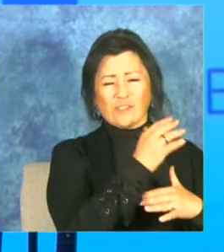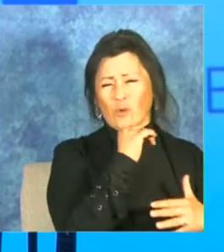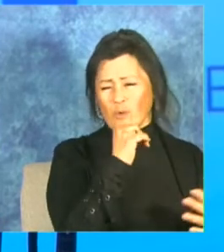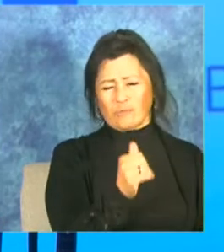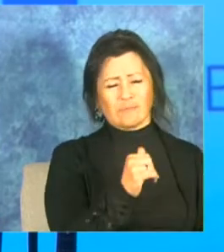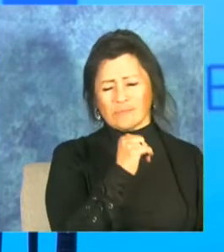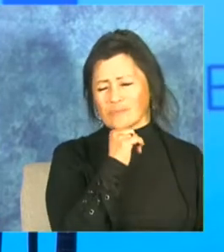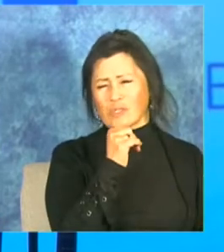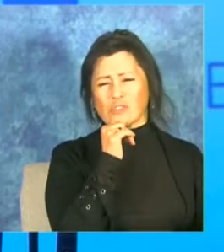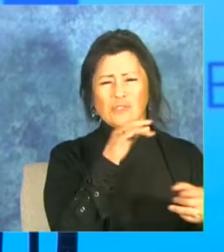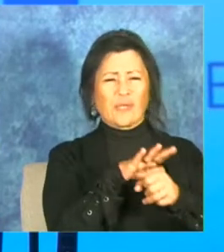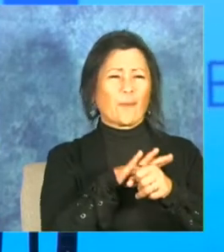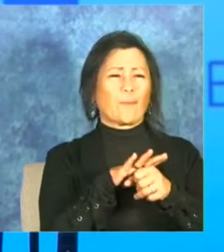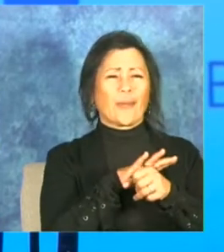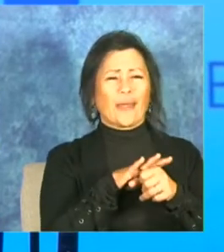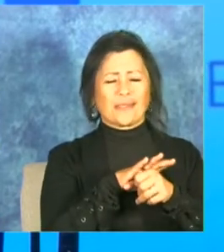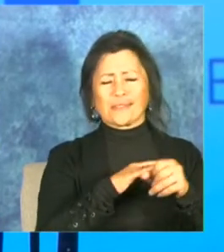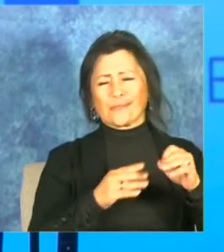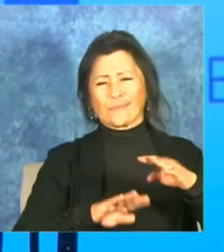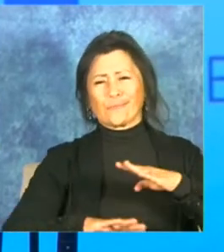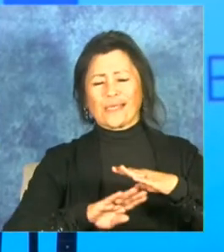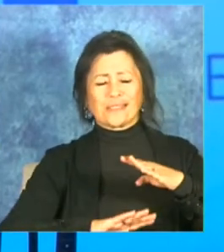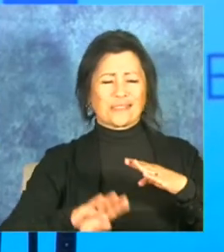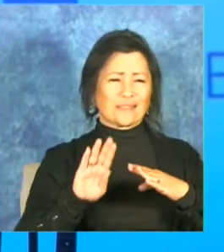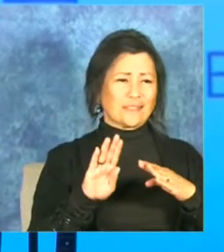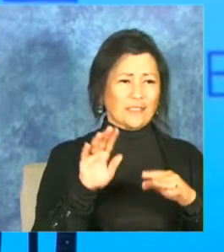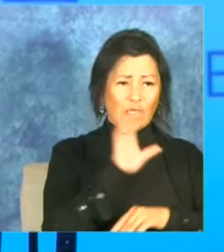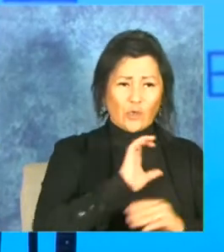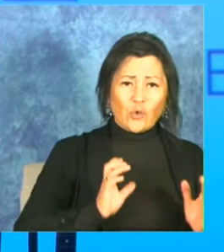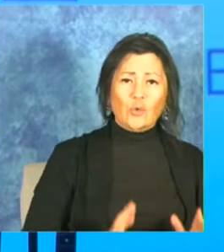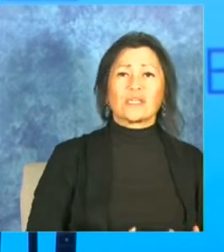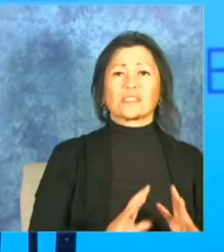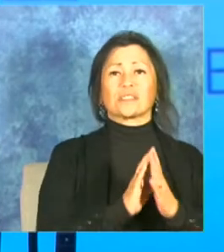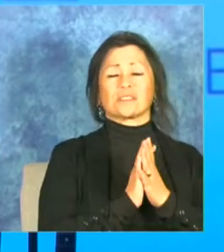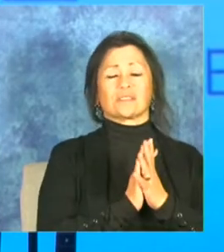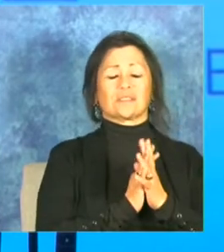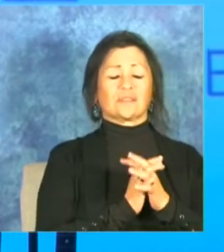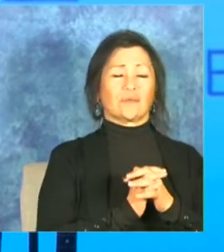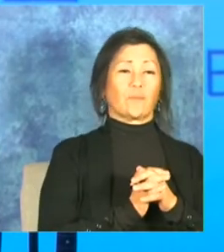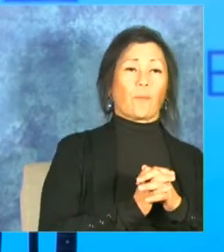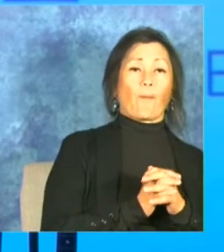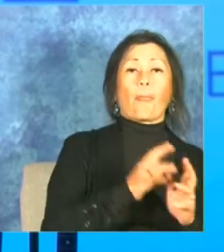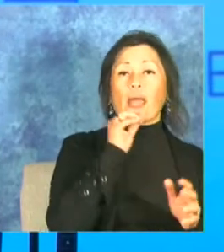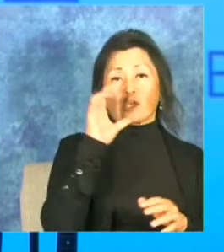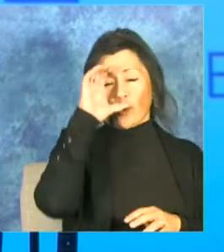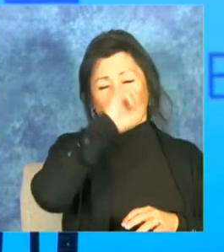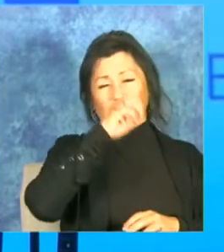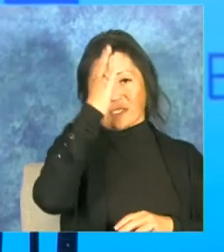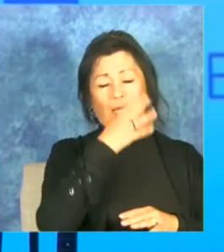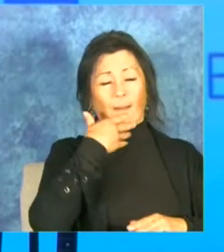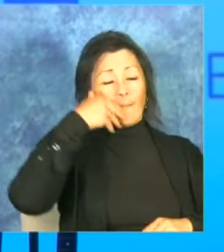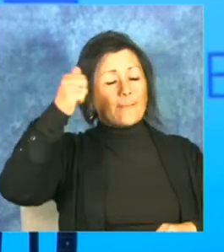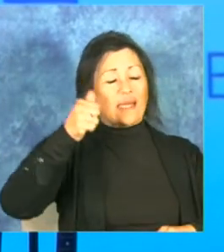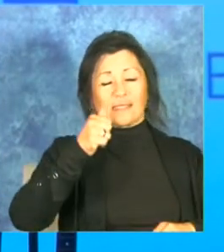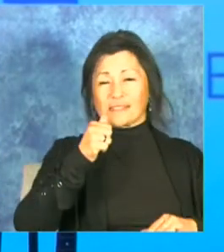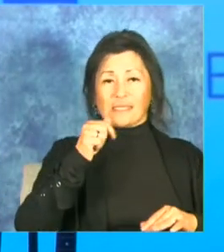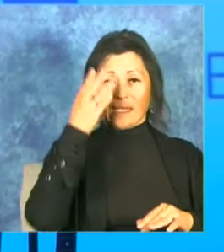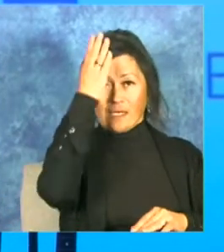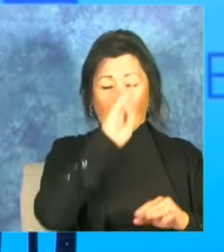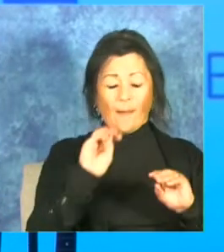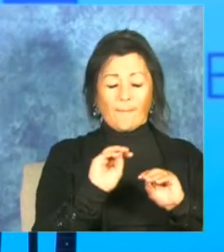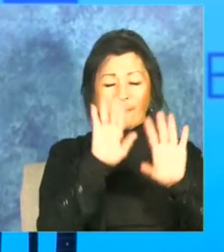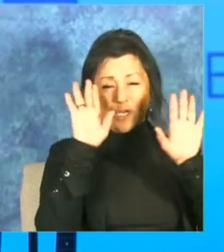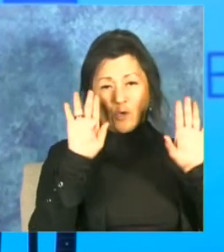if you please, a shallow end of life person. Don't live in the waiting pool. Don't miss God's best and God's